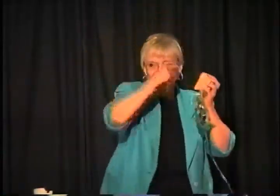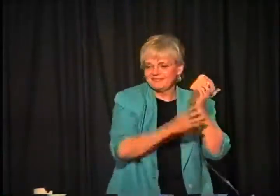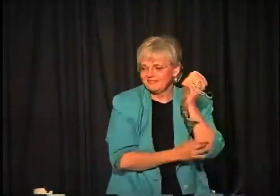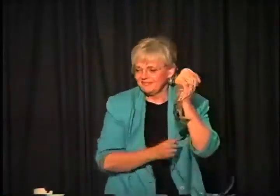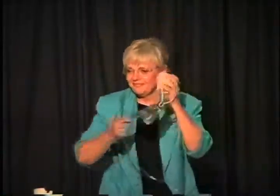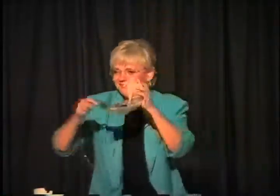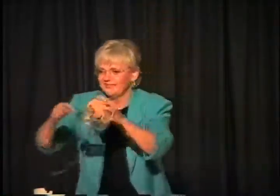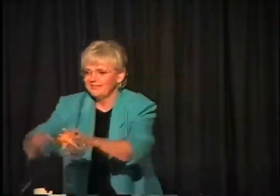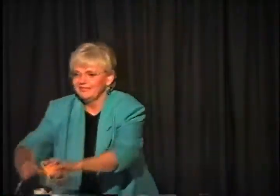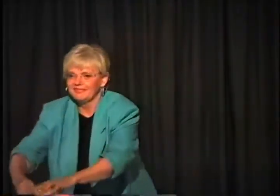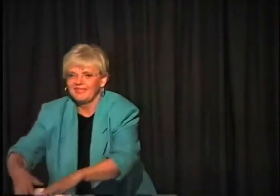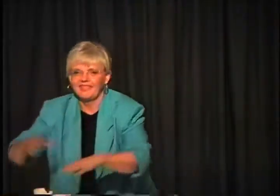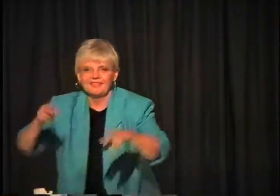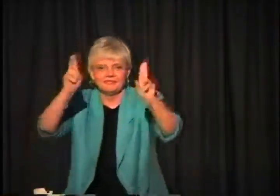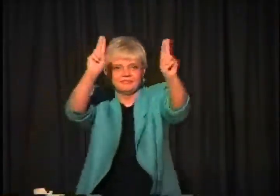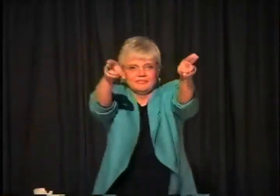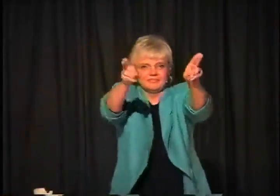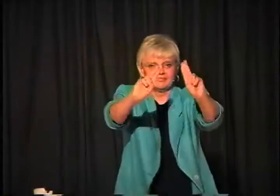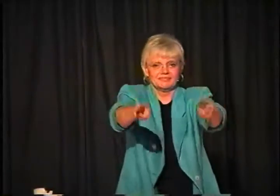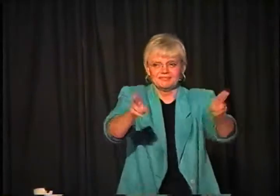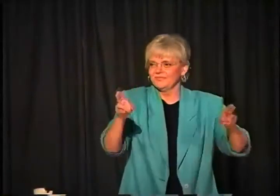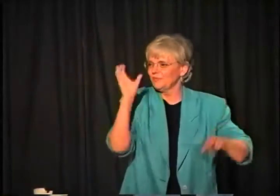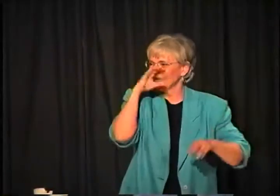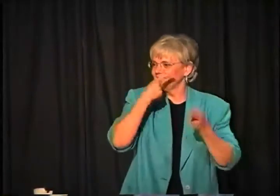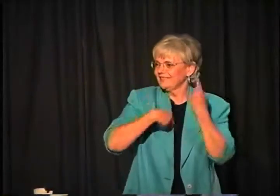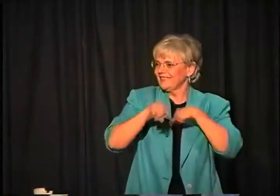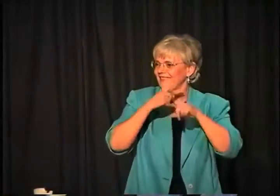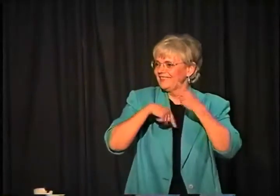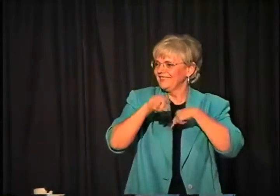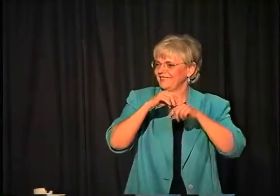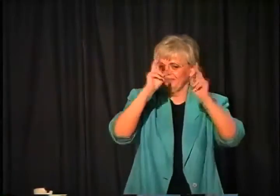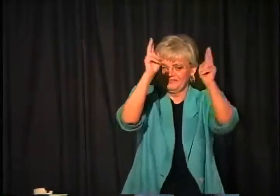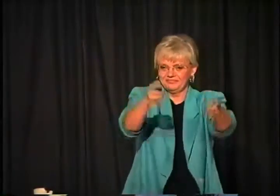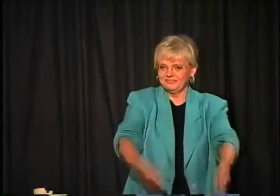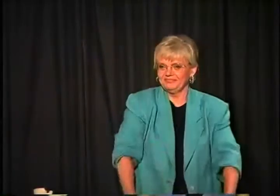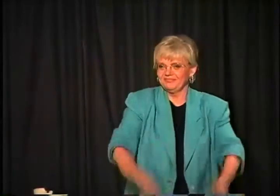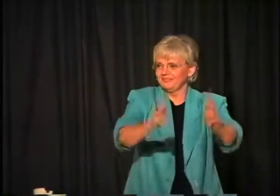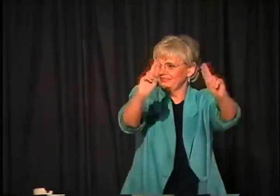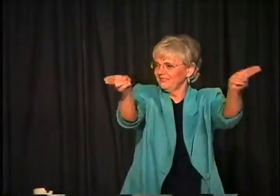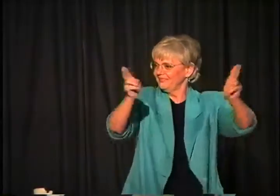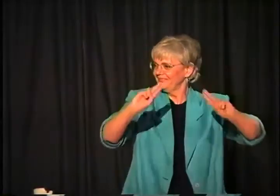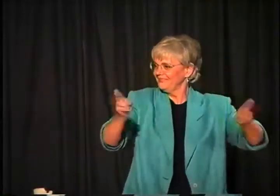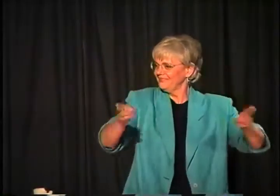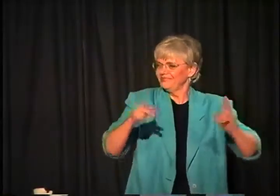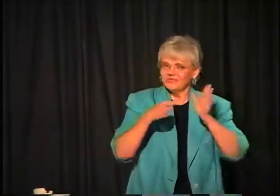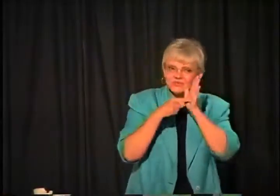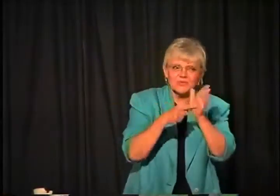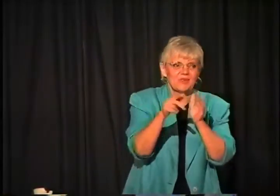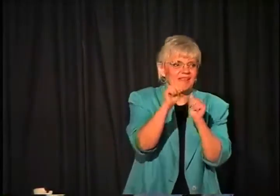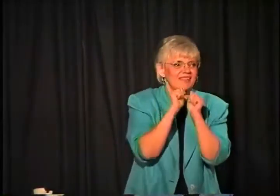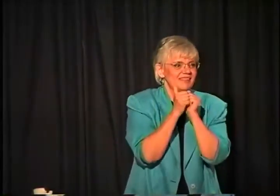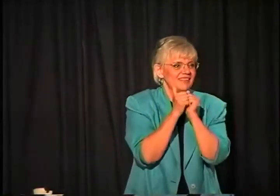And then they demonstrate the oxygen masks. I love the sign language they use on a plane.